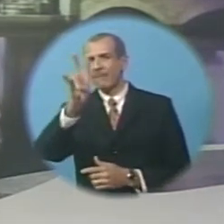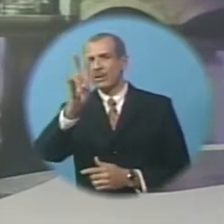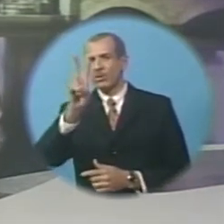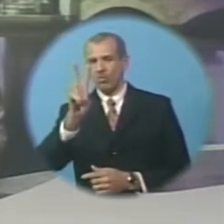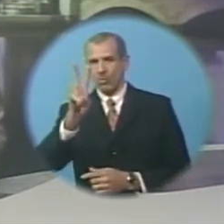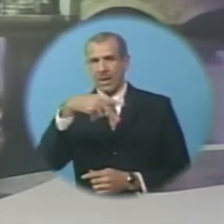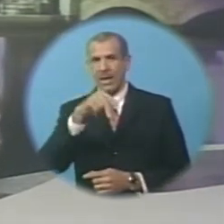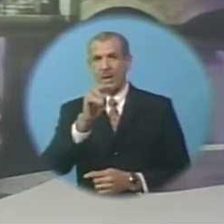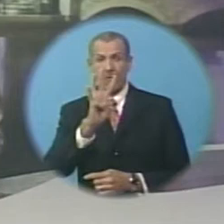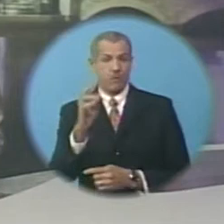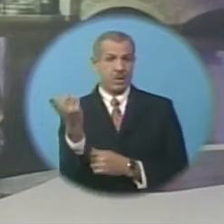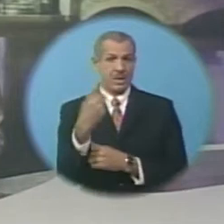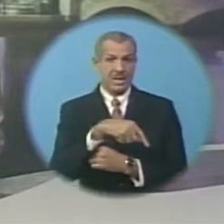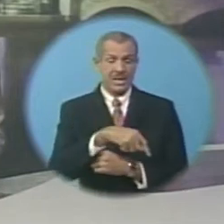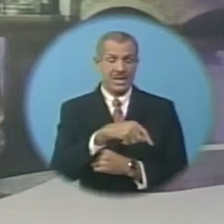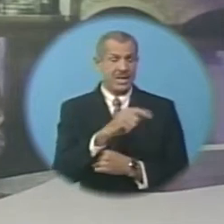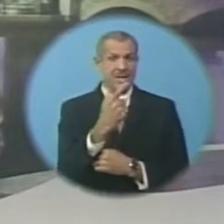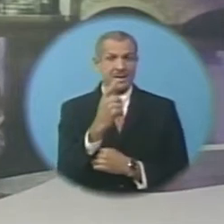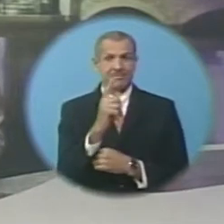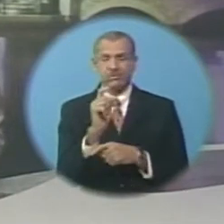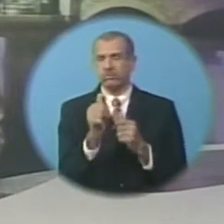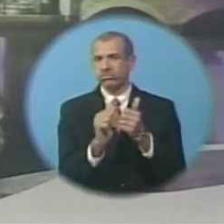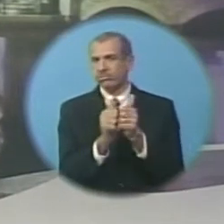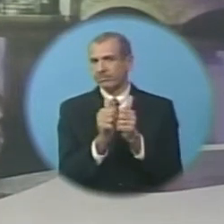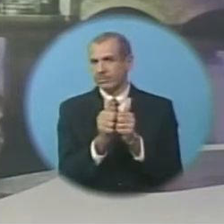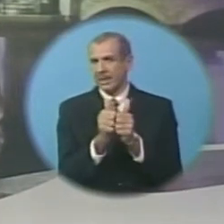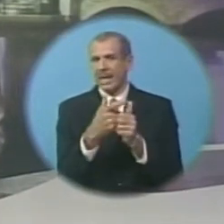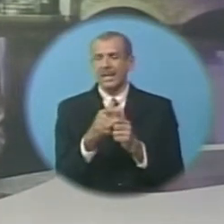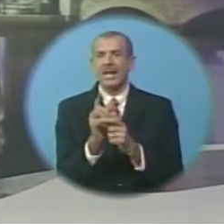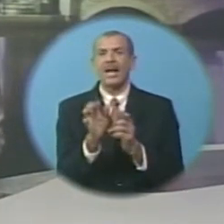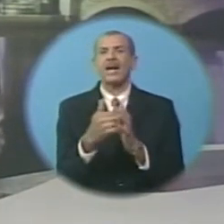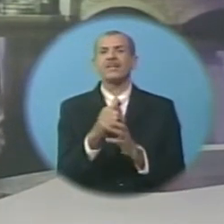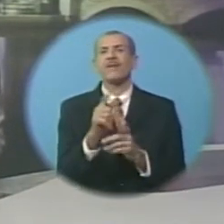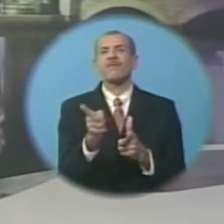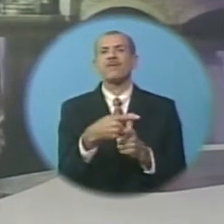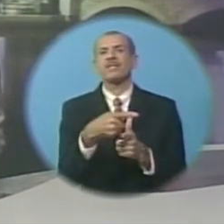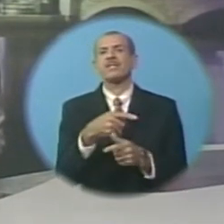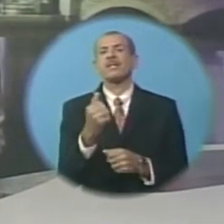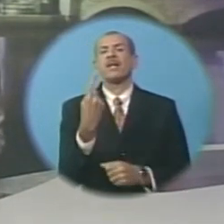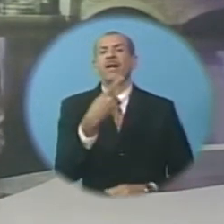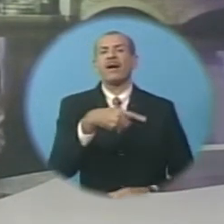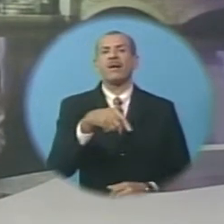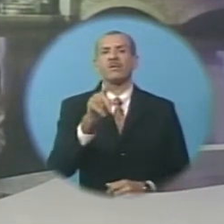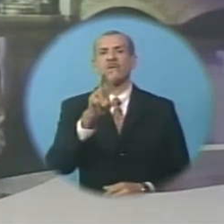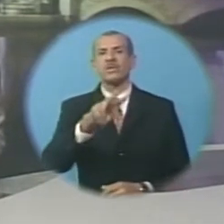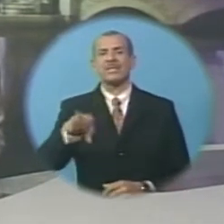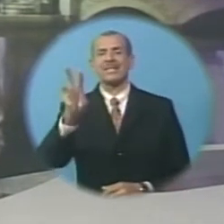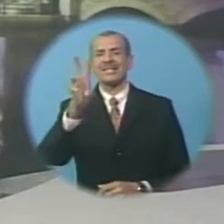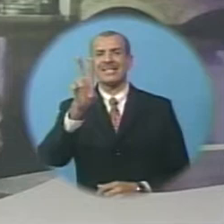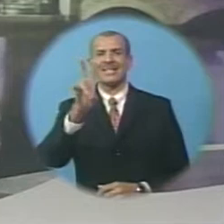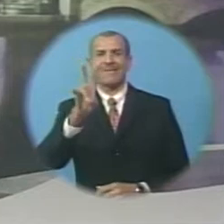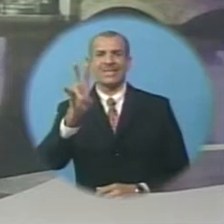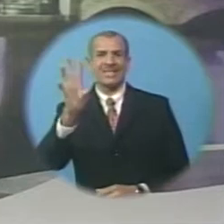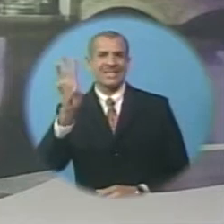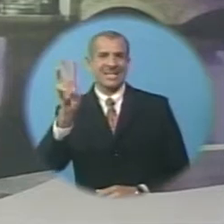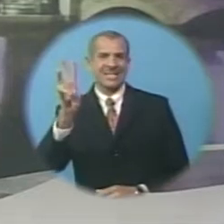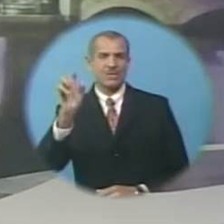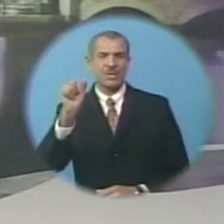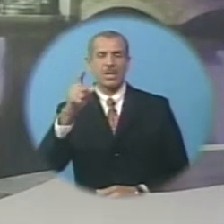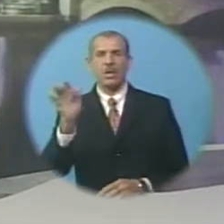their 4-day unofficial test. Replying to West Indies A first innings score of 276, Sri Lanka A closed the day